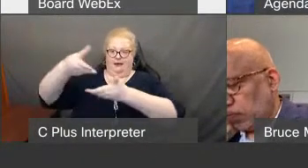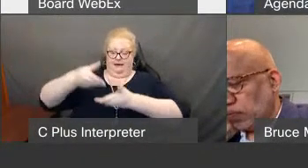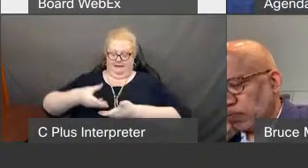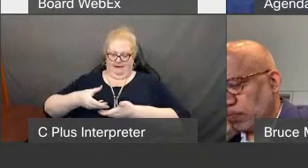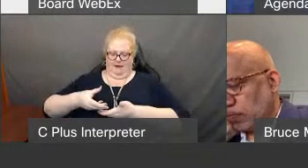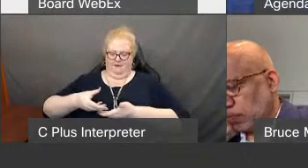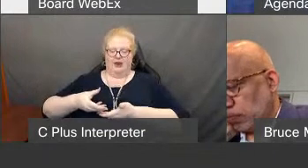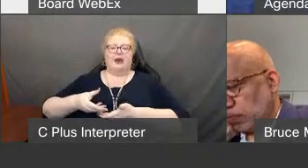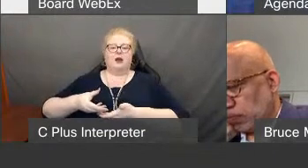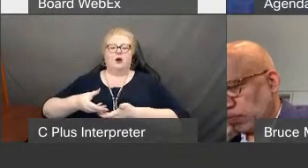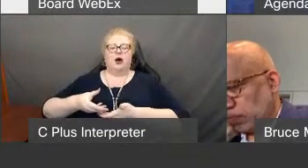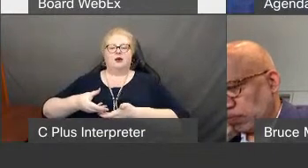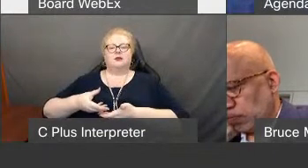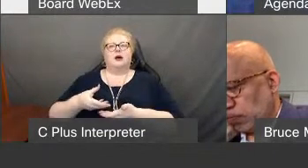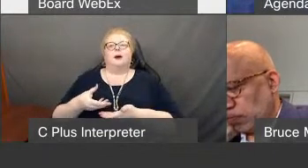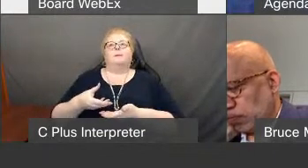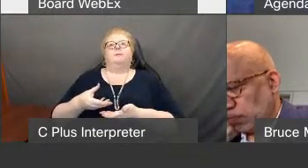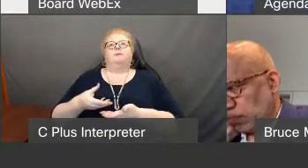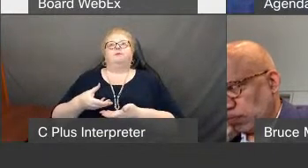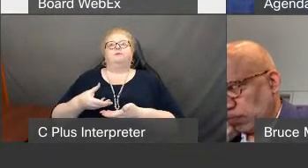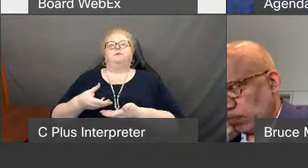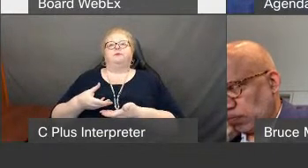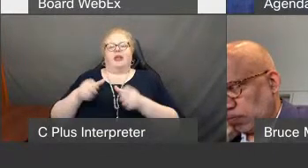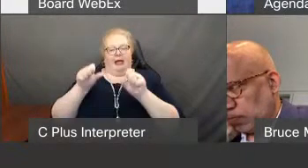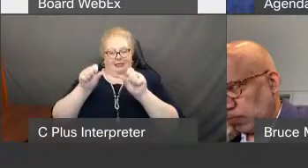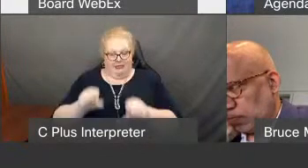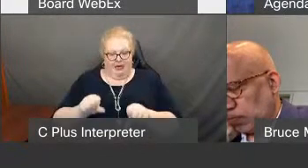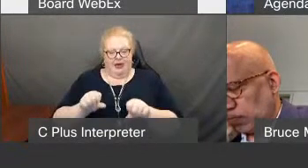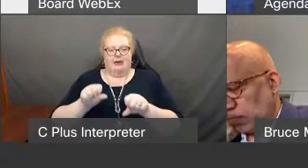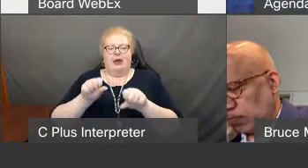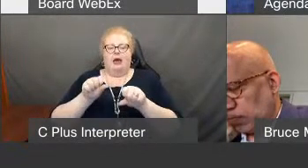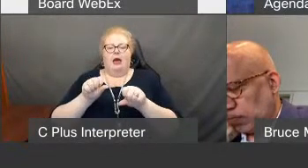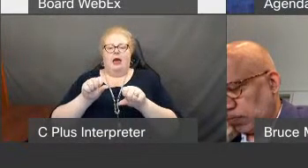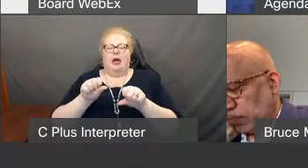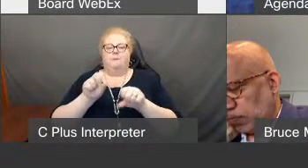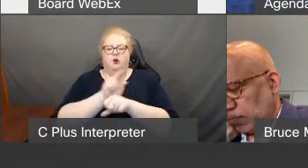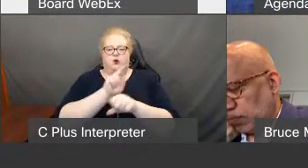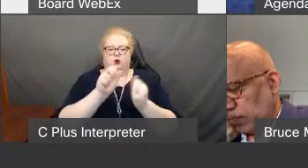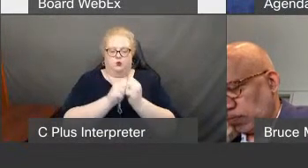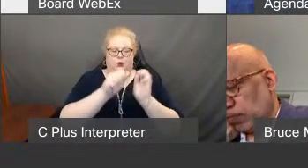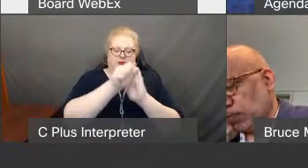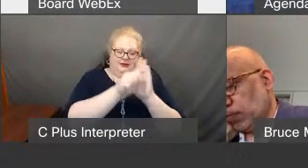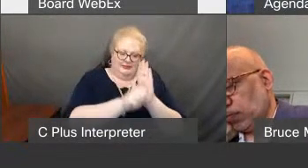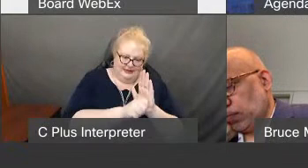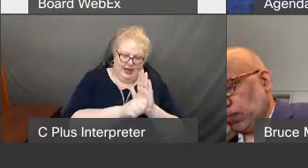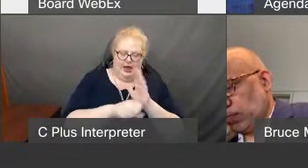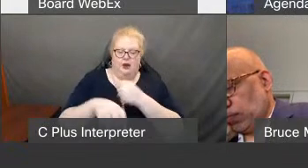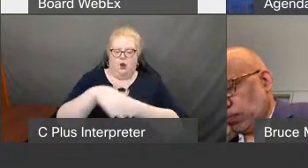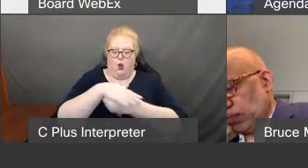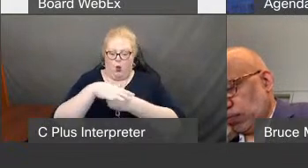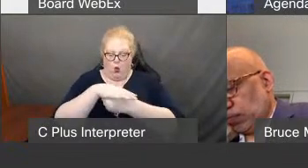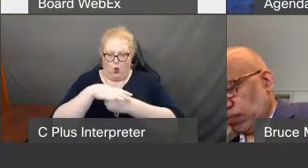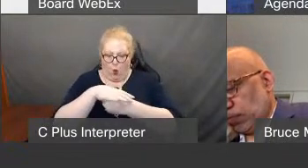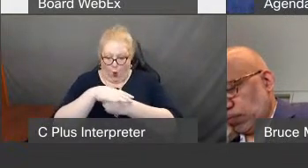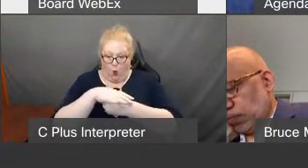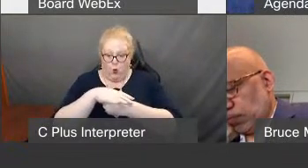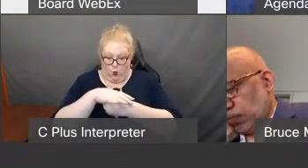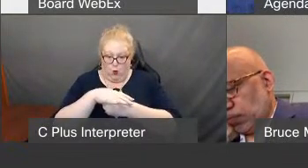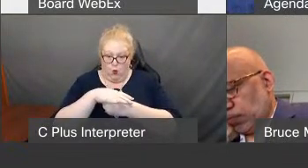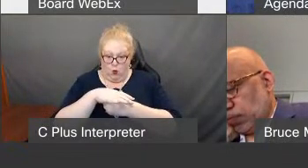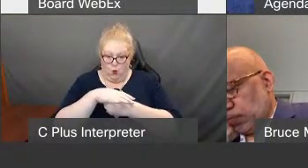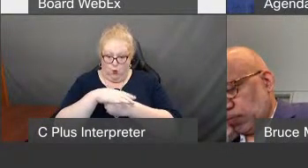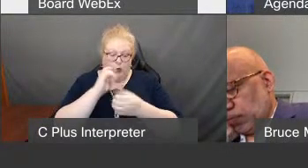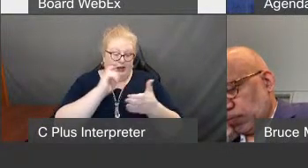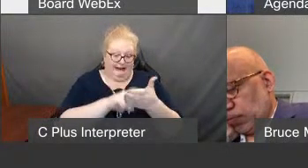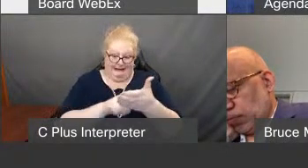we have from state or local entities, so that we can spend them under federal guidelines,